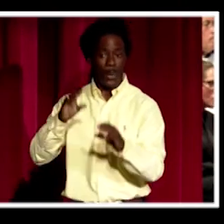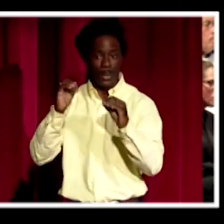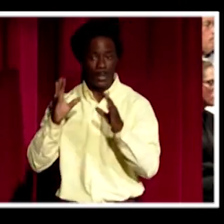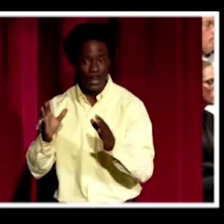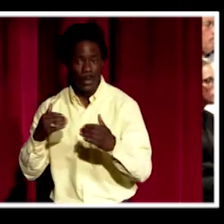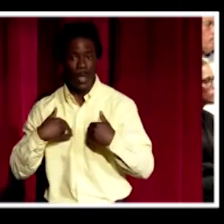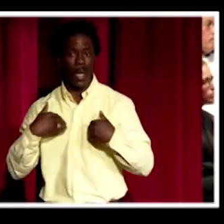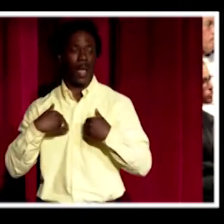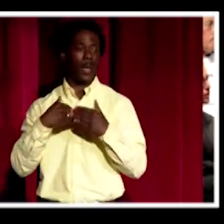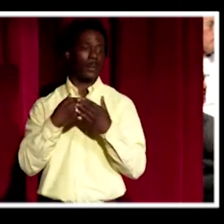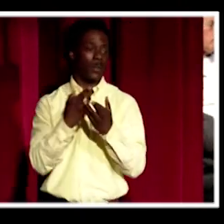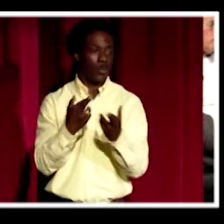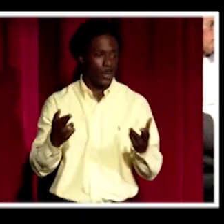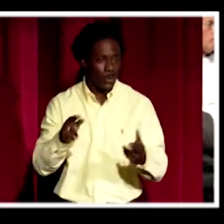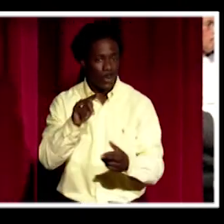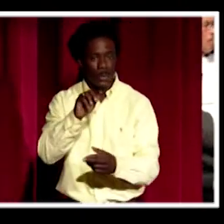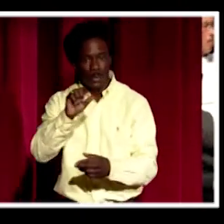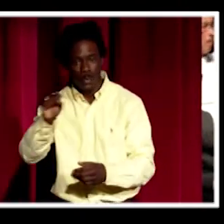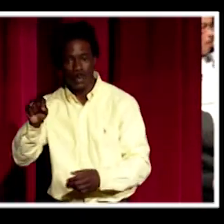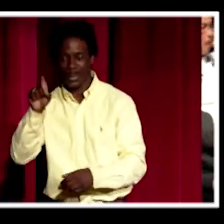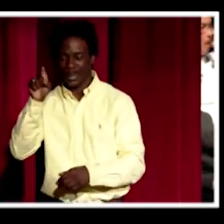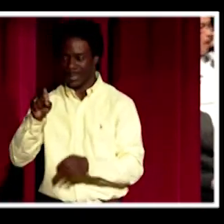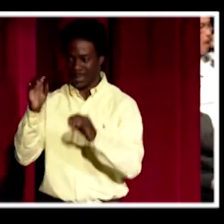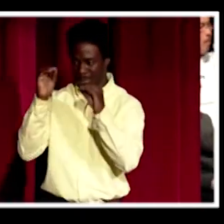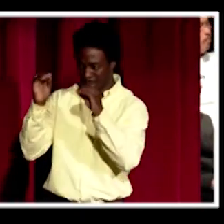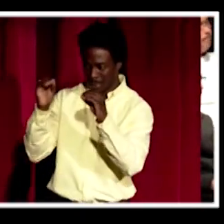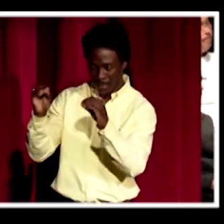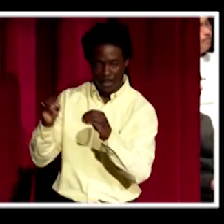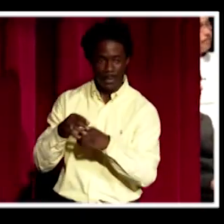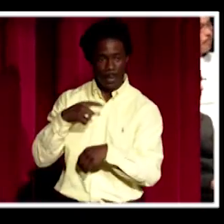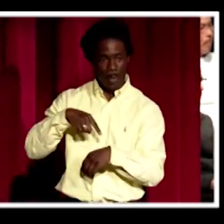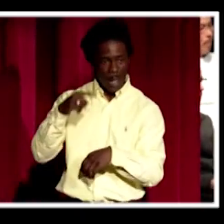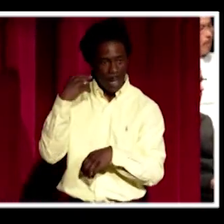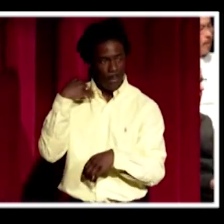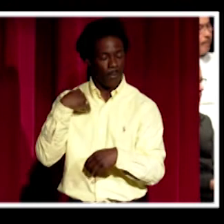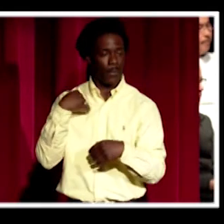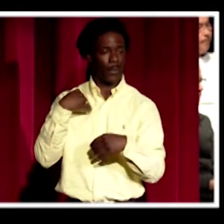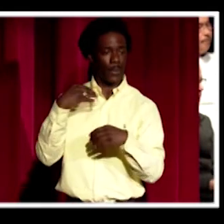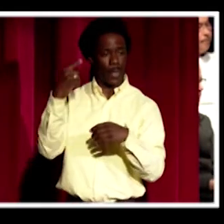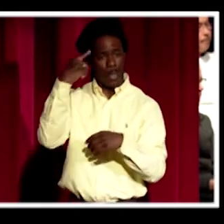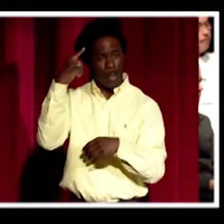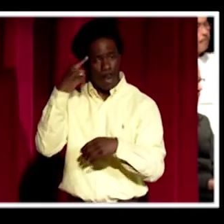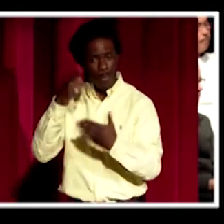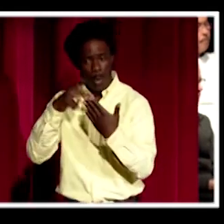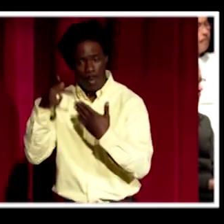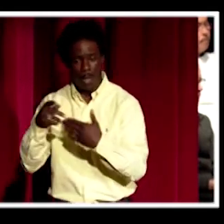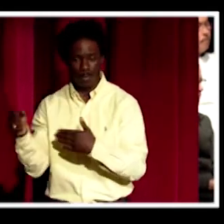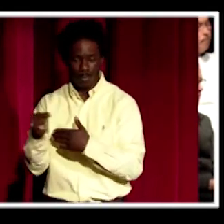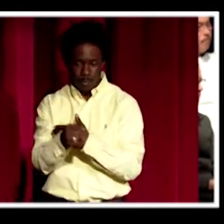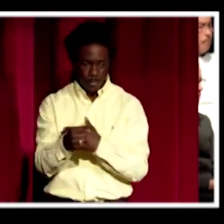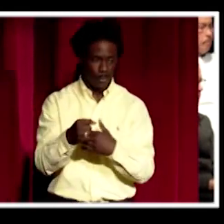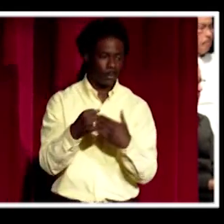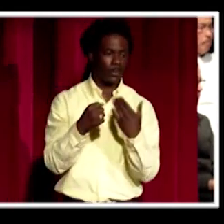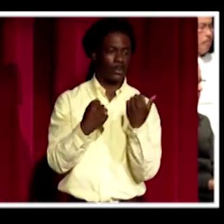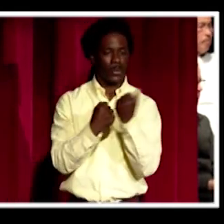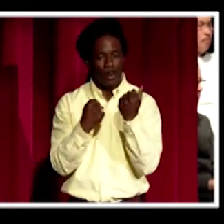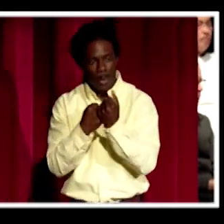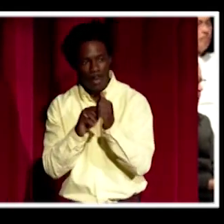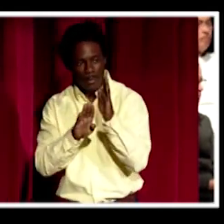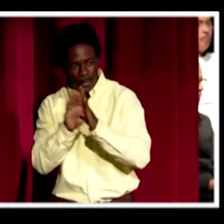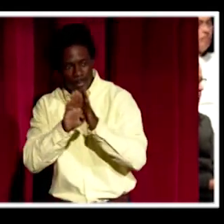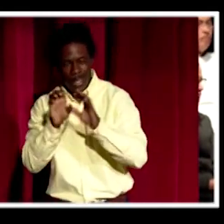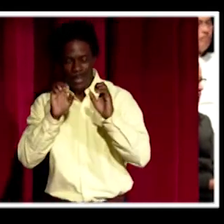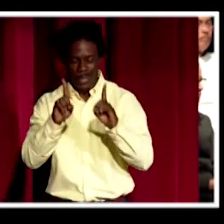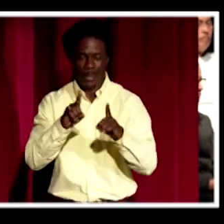have the tools and resources they need to teach. We have thoughtful programs in place for supporting and developing educators at